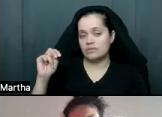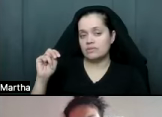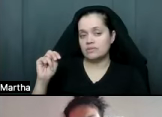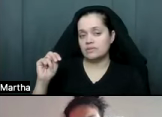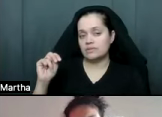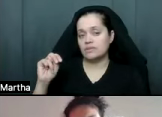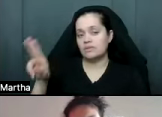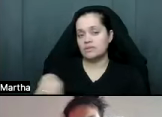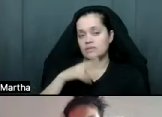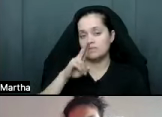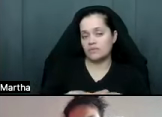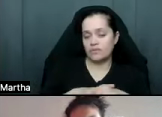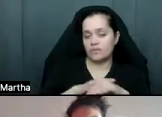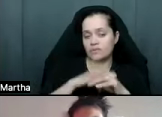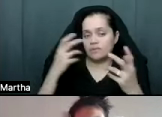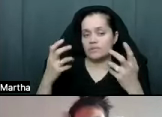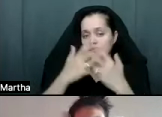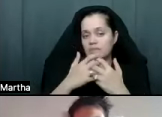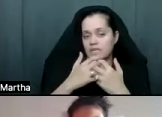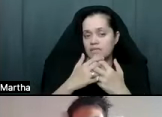Which of course then matches my